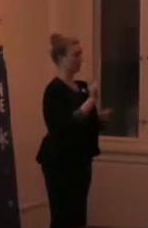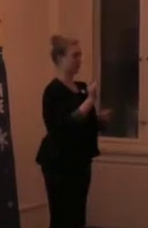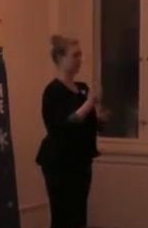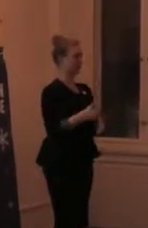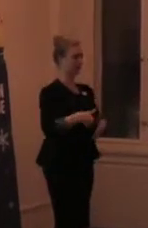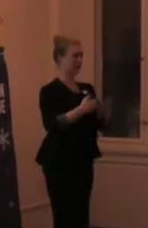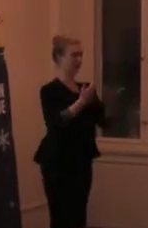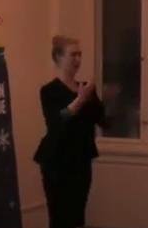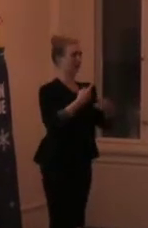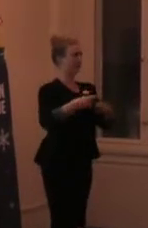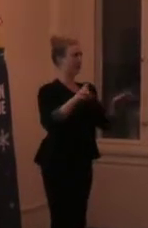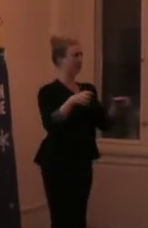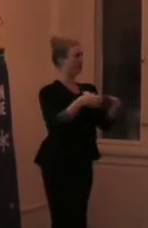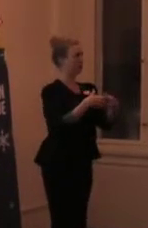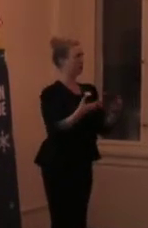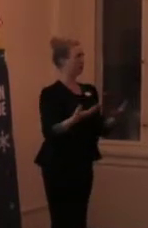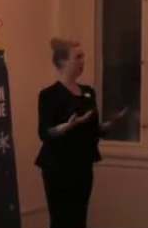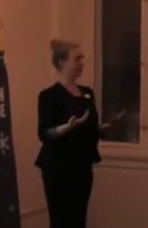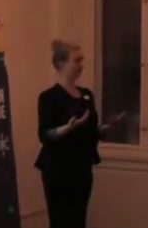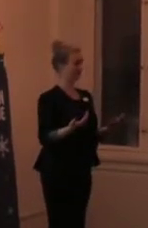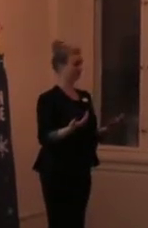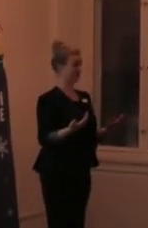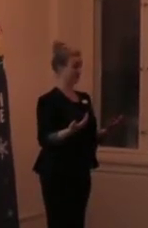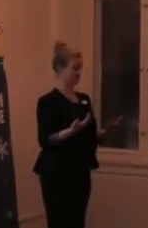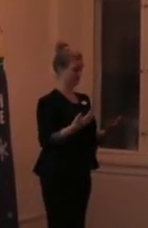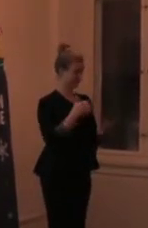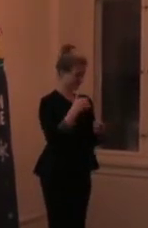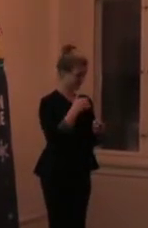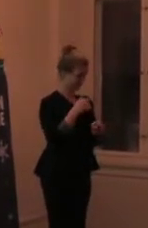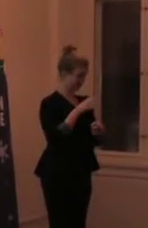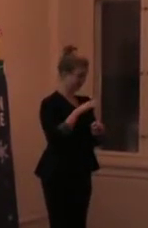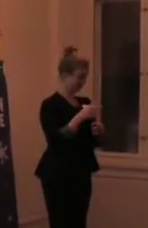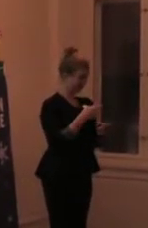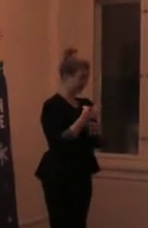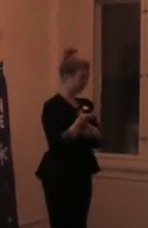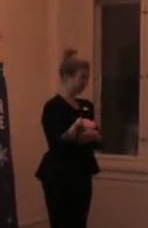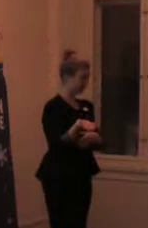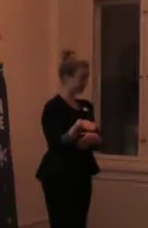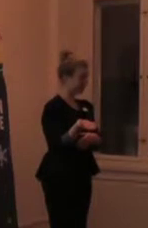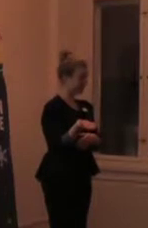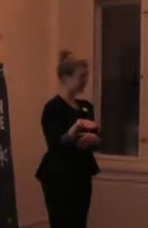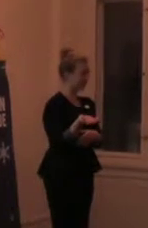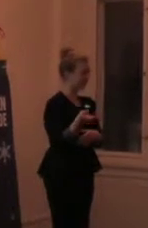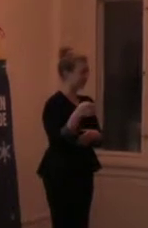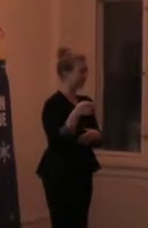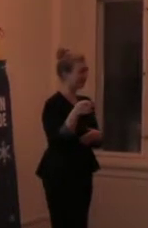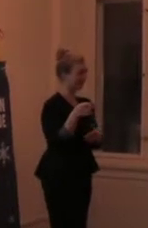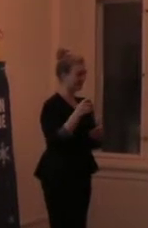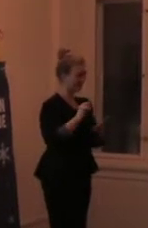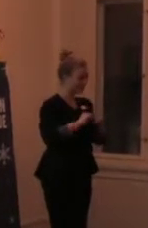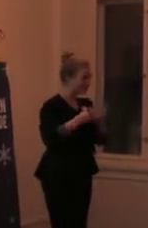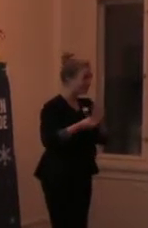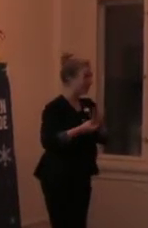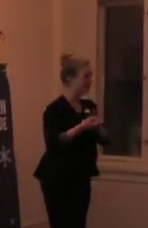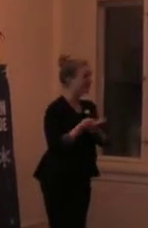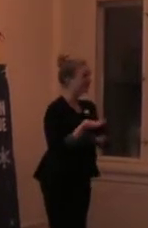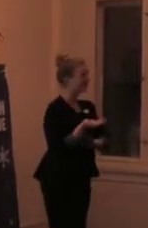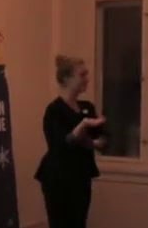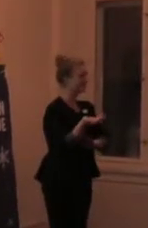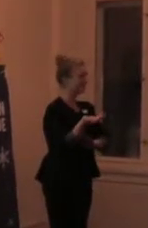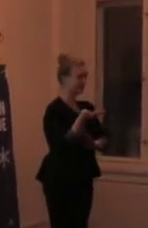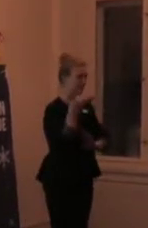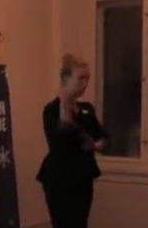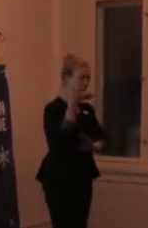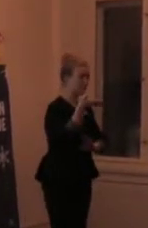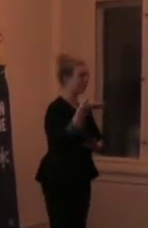help the queer community. But isn't that terrorism? Like it's happening systematically, targeting